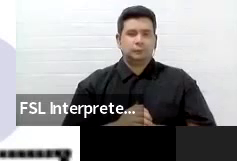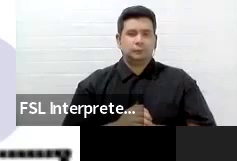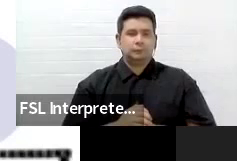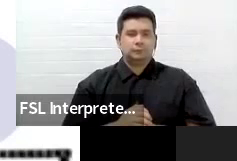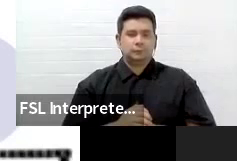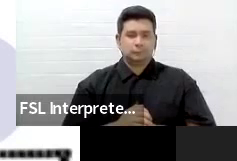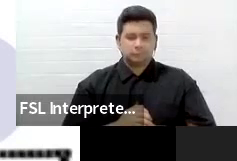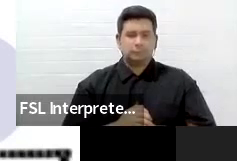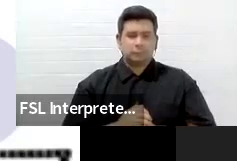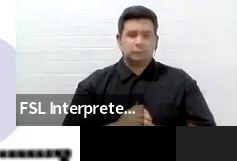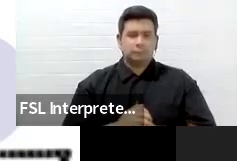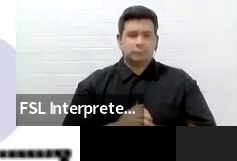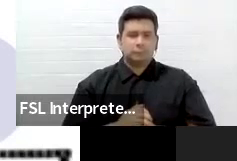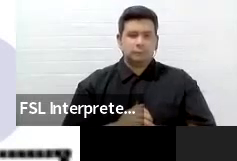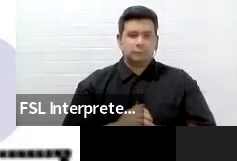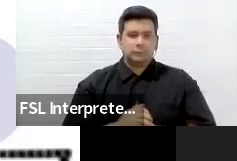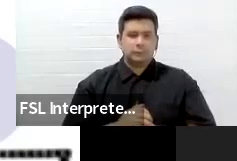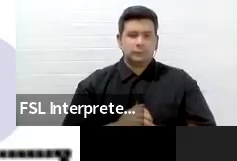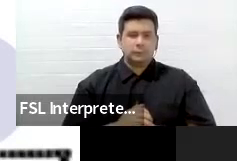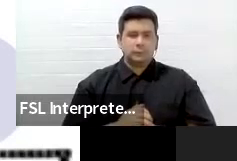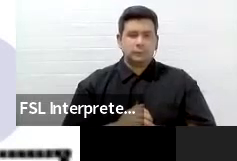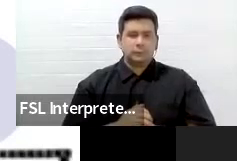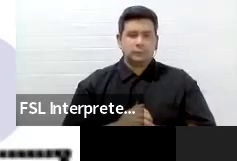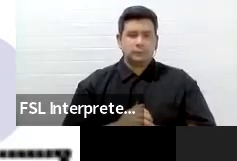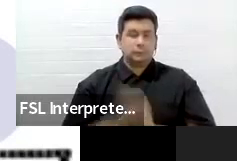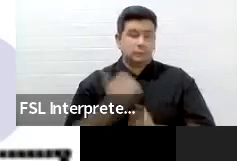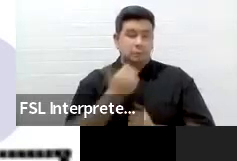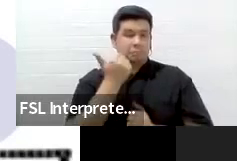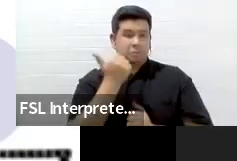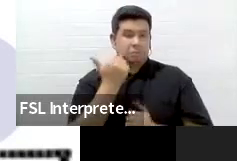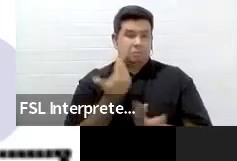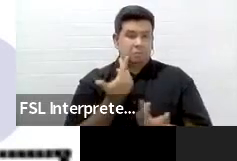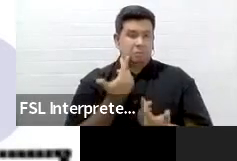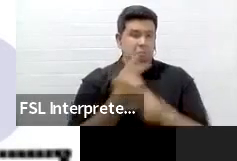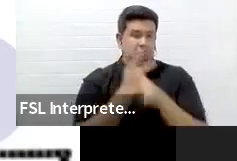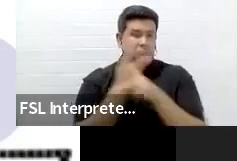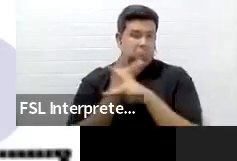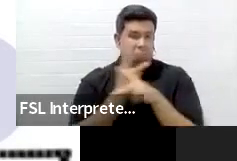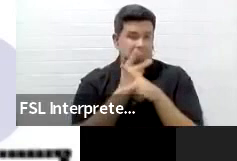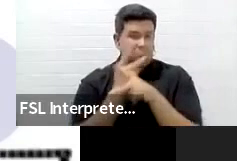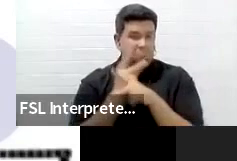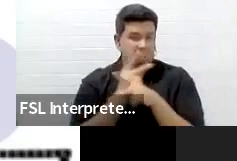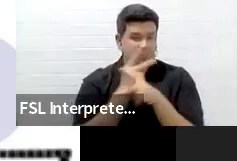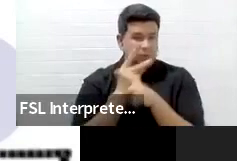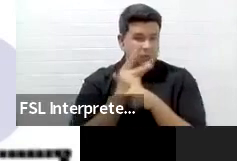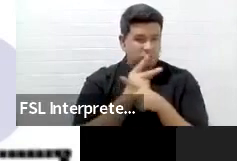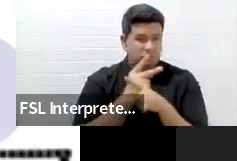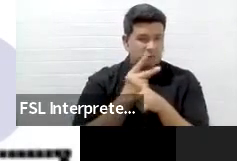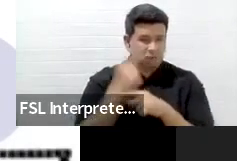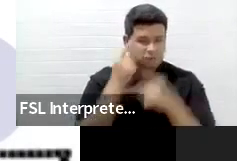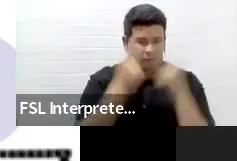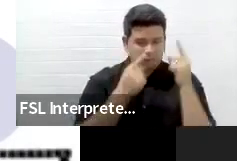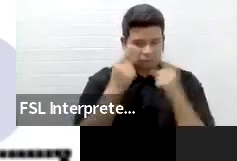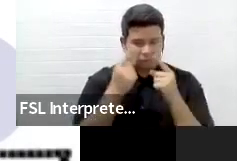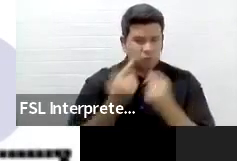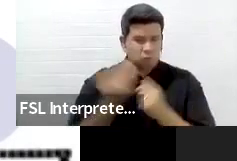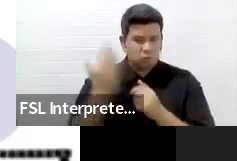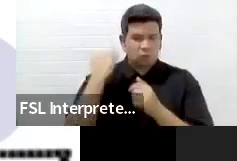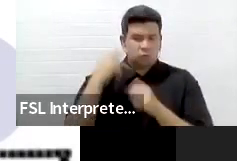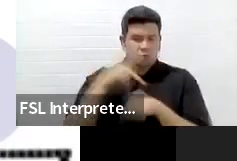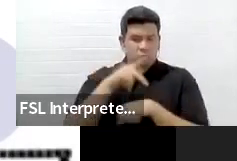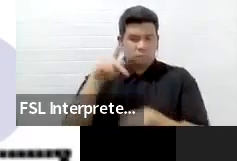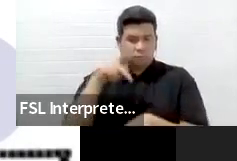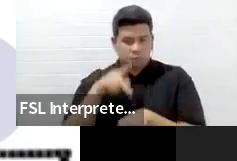health implementation. Some security considerations. Initially, the Philippines was actually trying